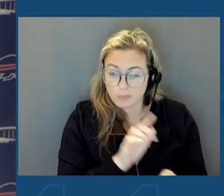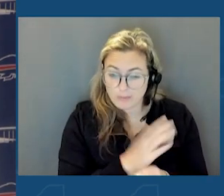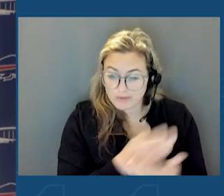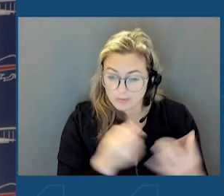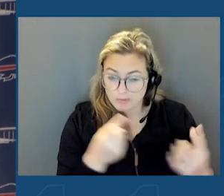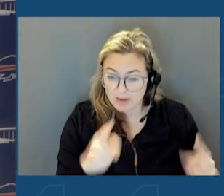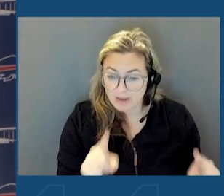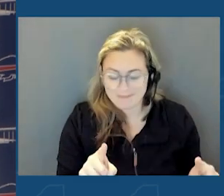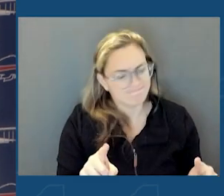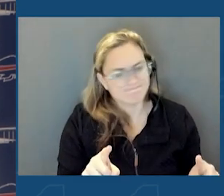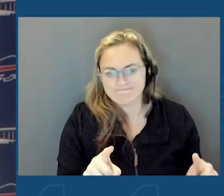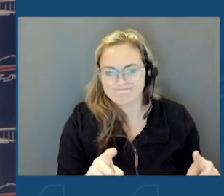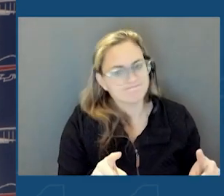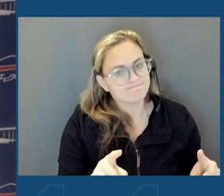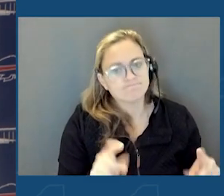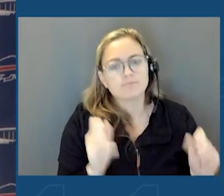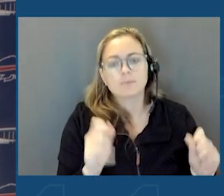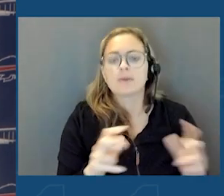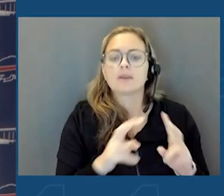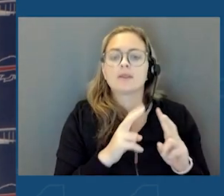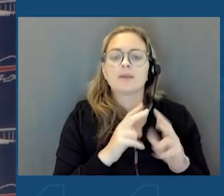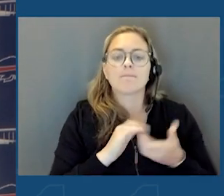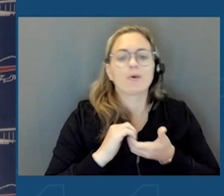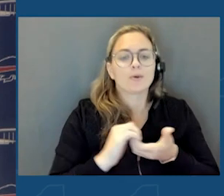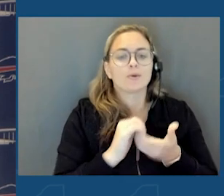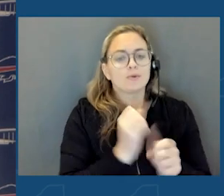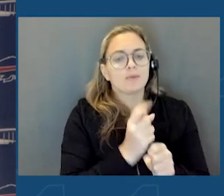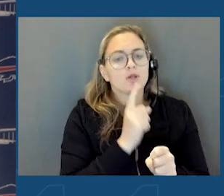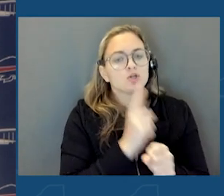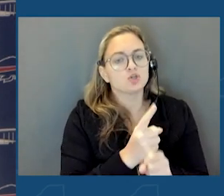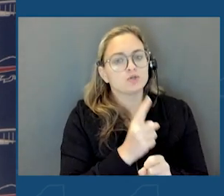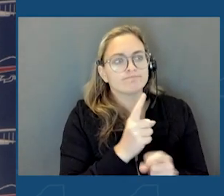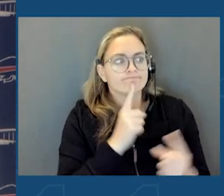have partners who made it a reality to ensure that the